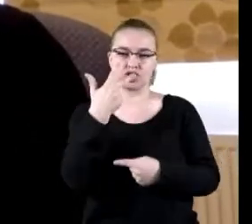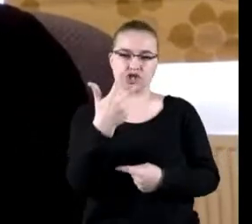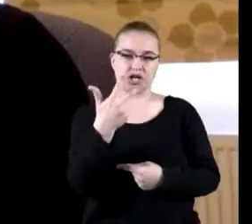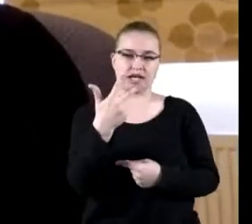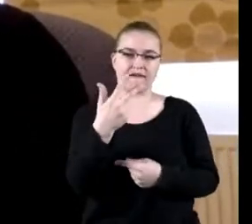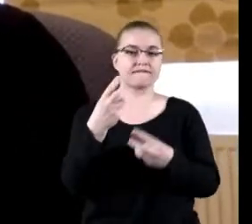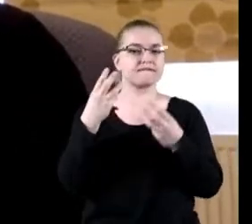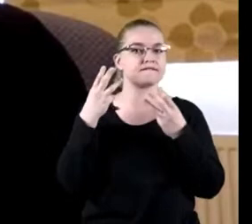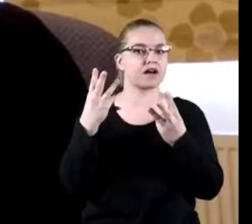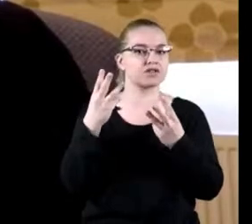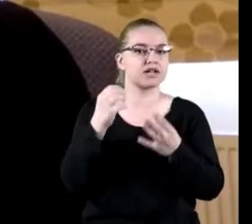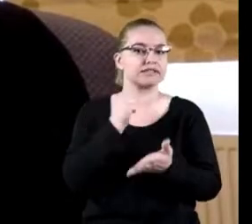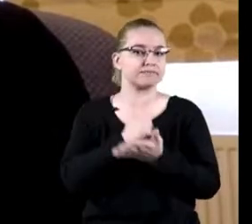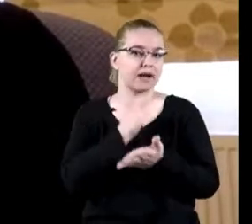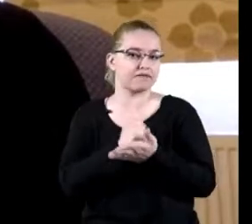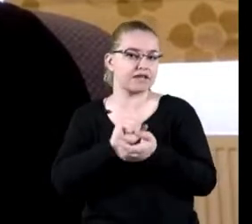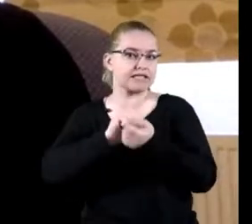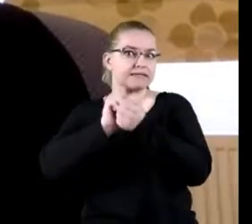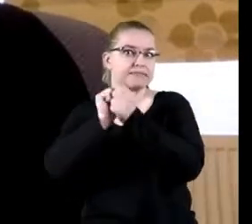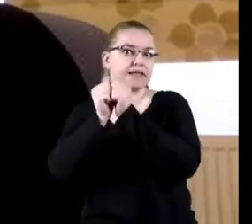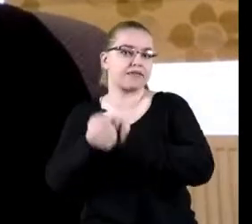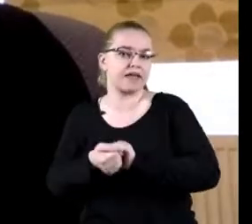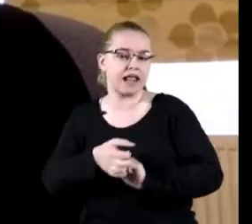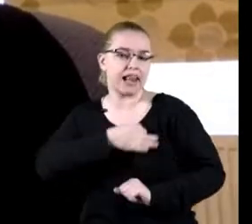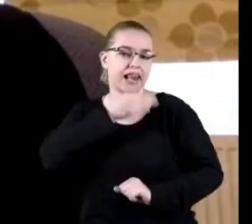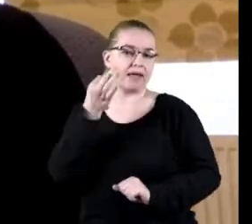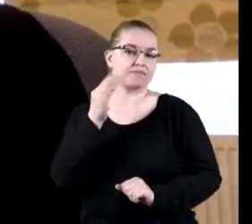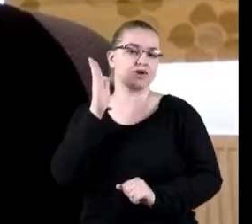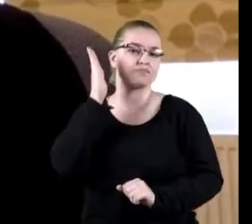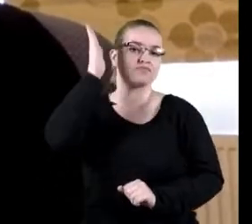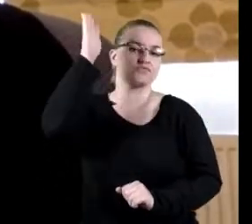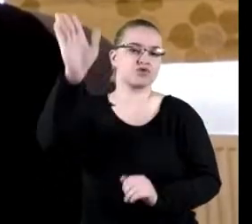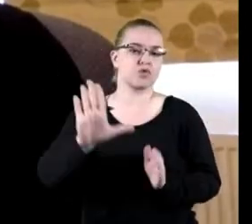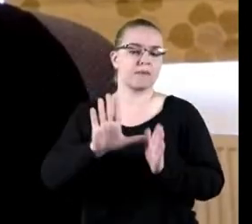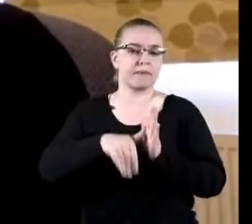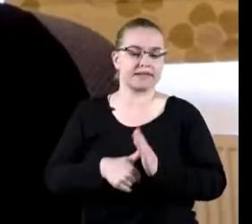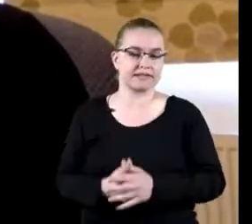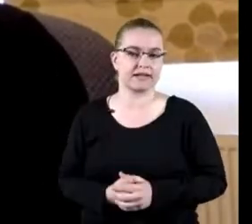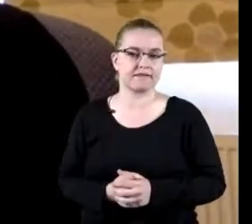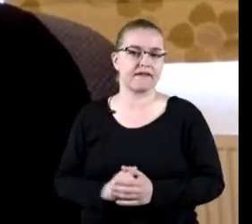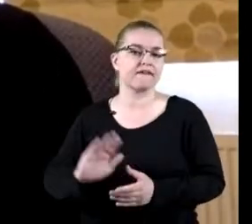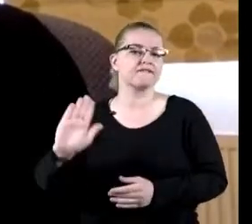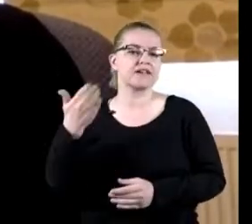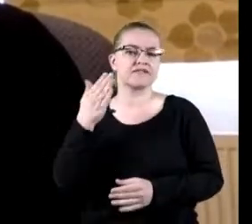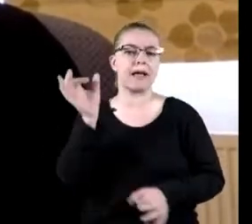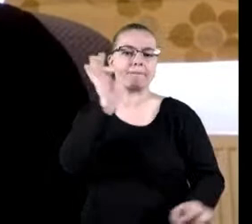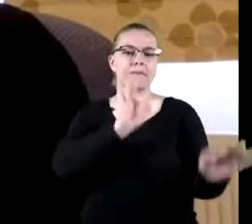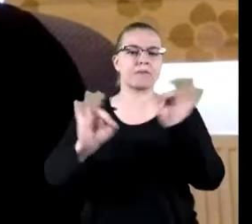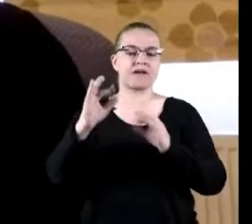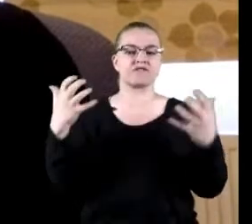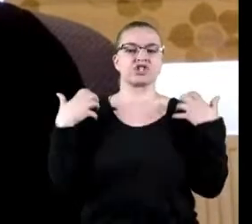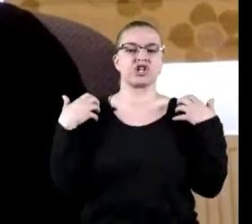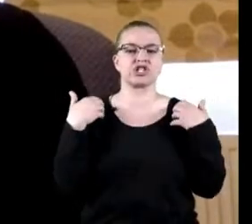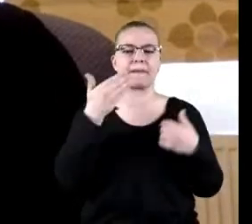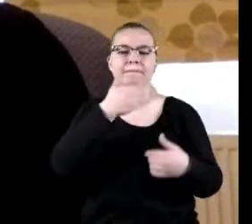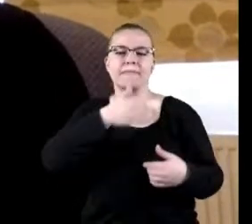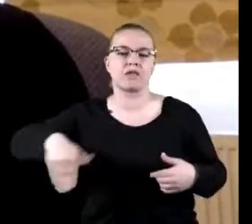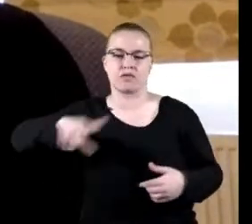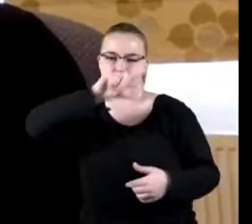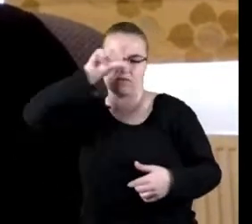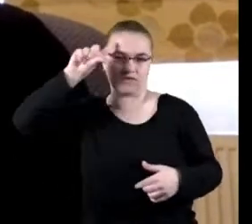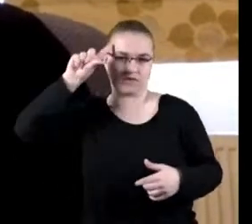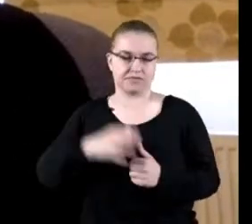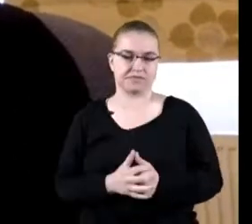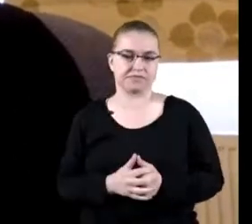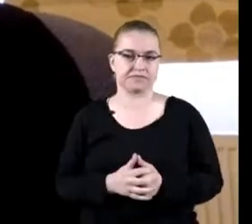better urban future. This is a rallying call to improve the lives of billions of people, because a